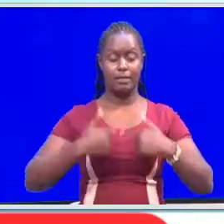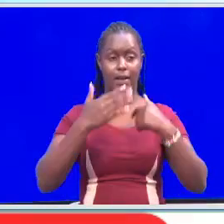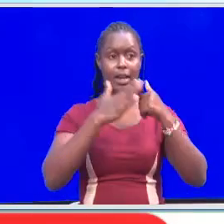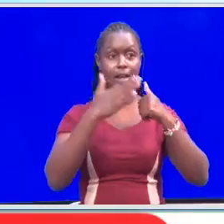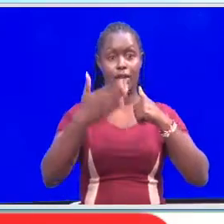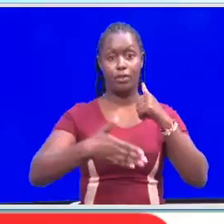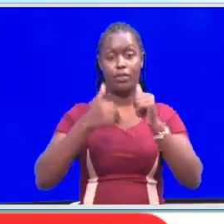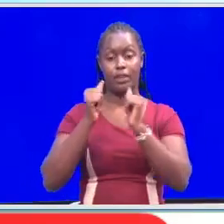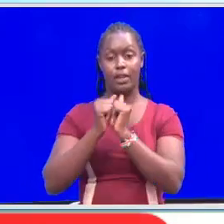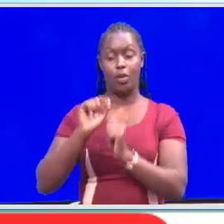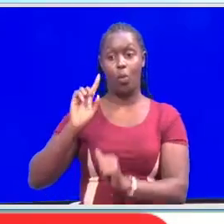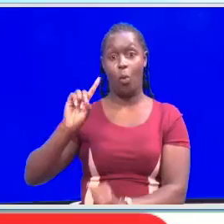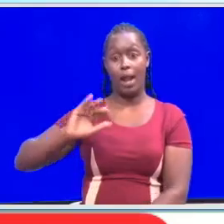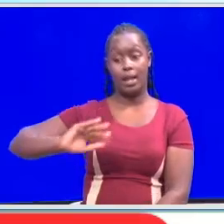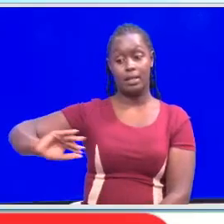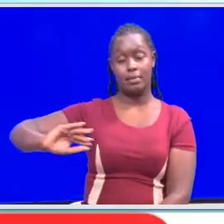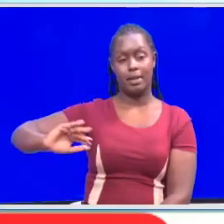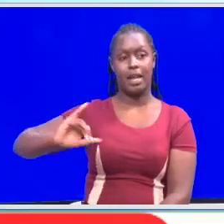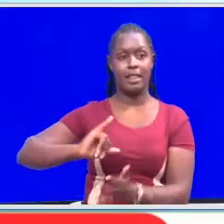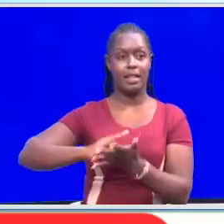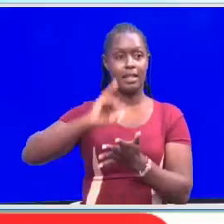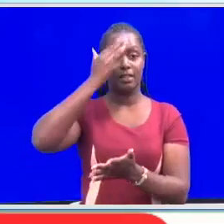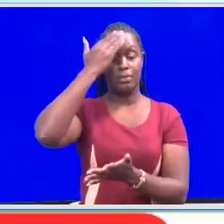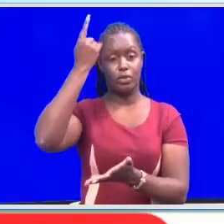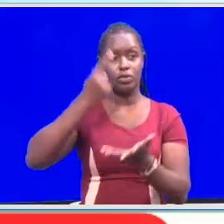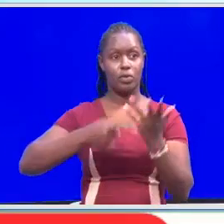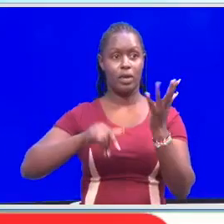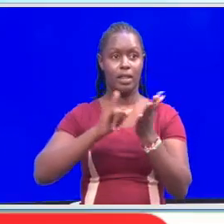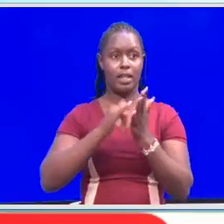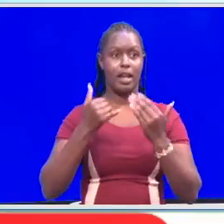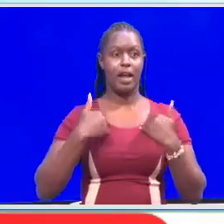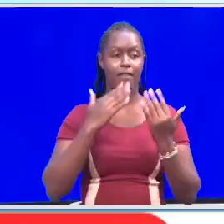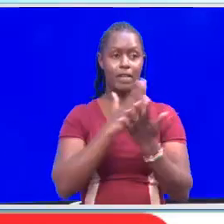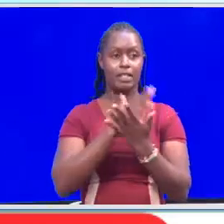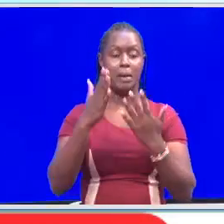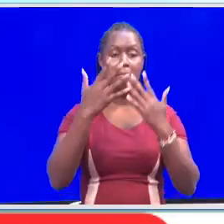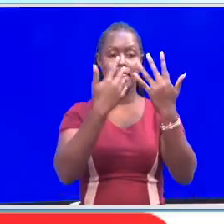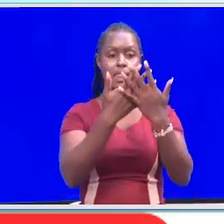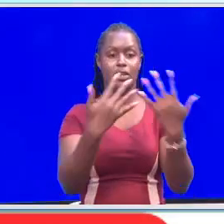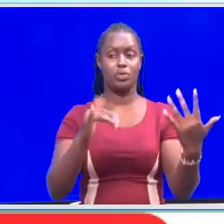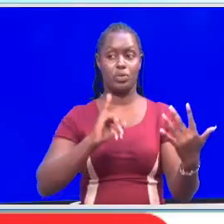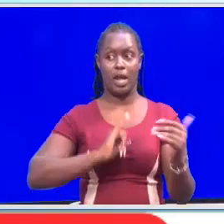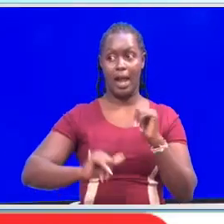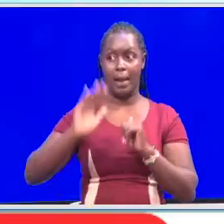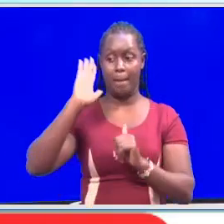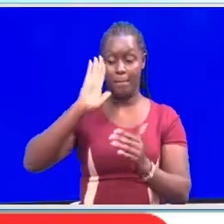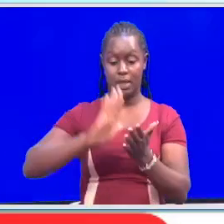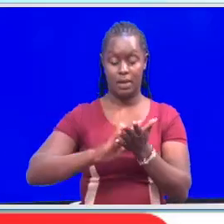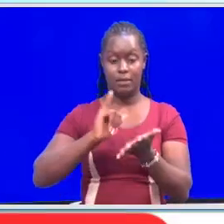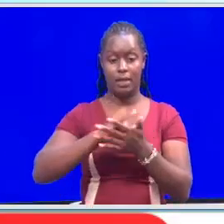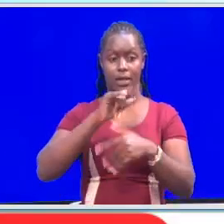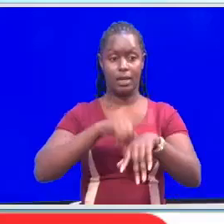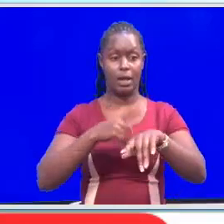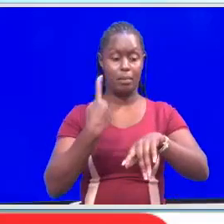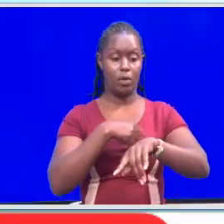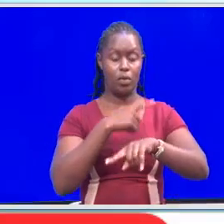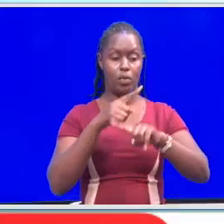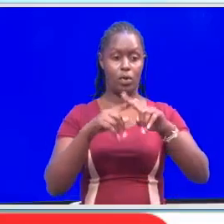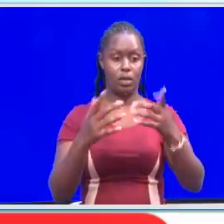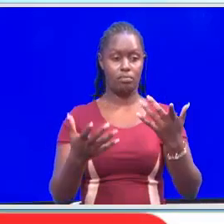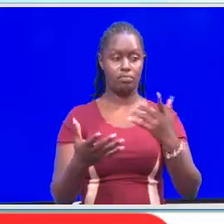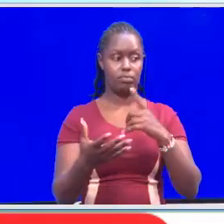the remaining one is simply because there are a couple of things which I believe by the time we hit exactly 12